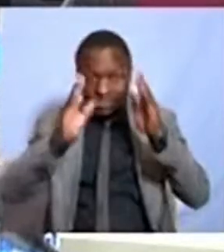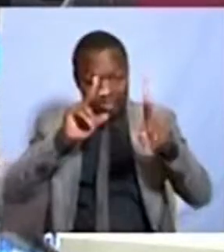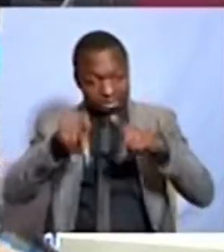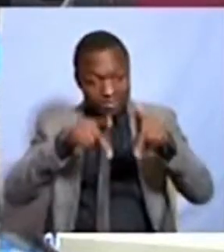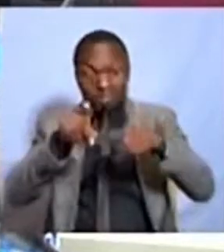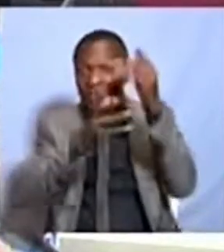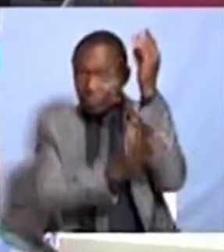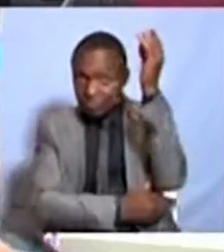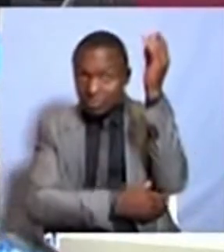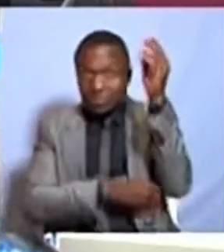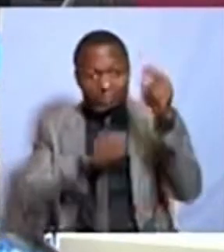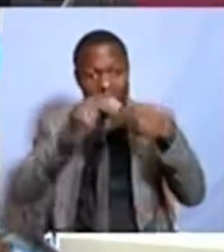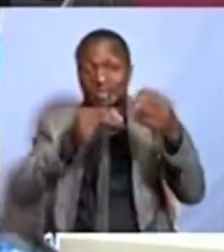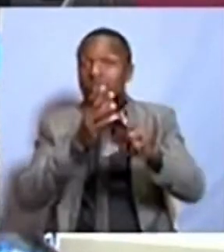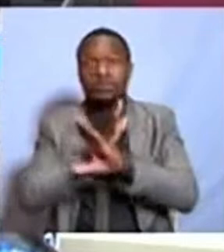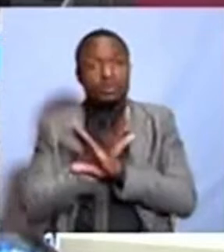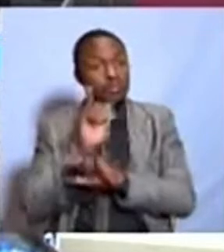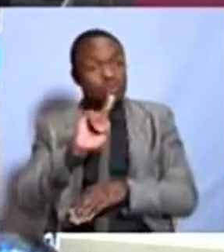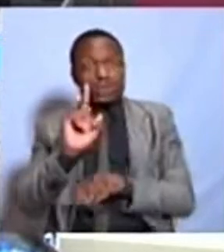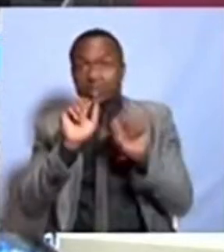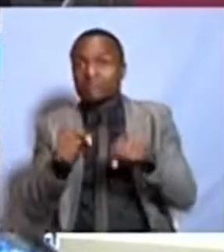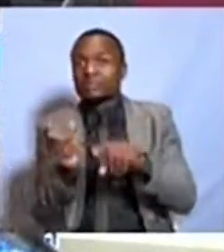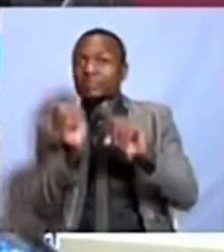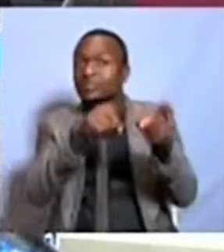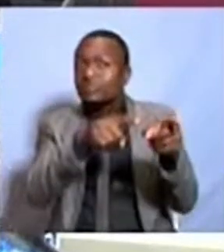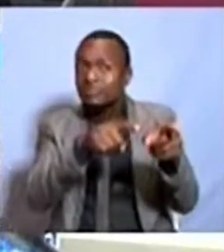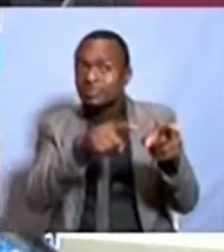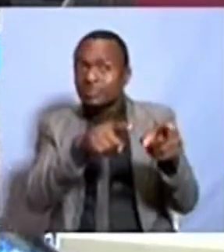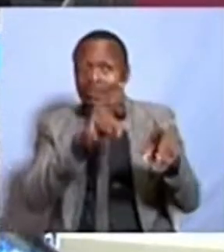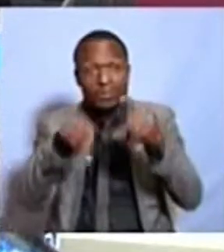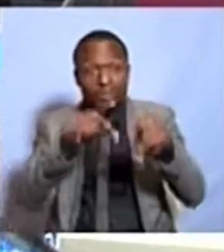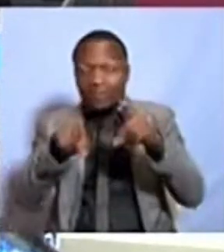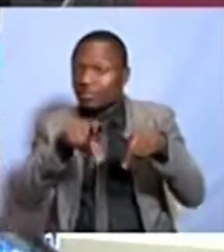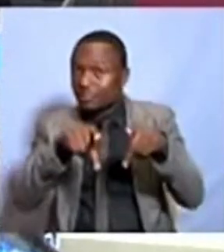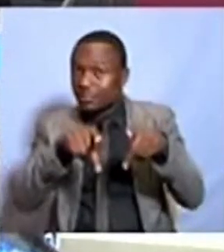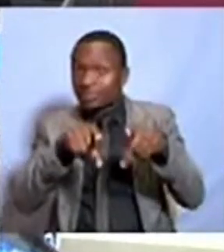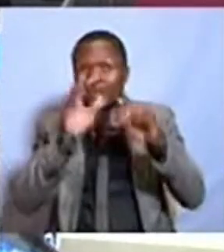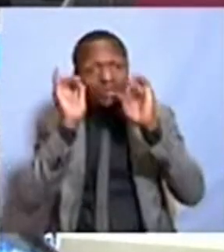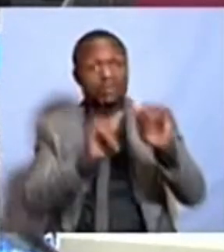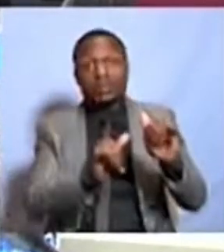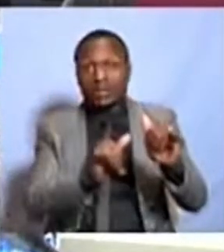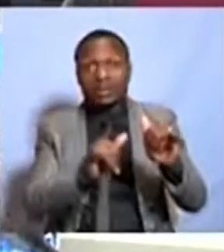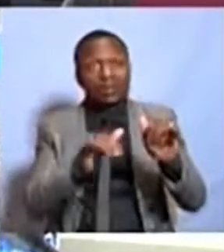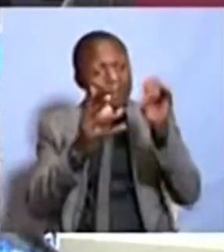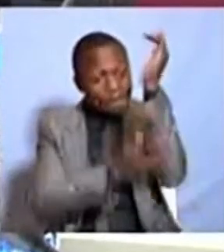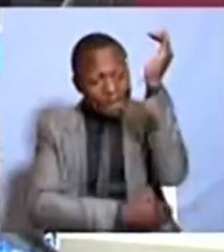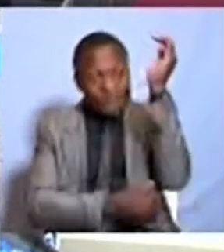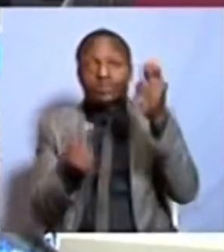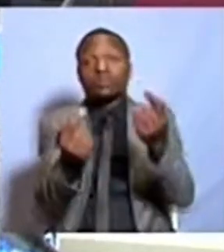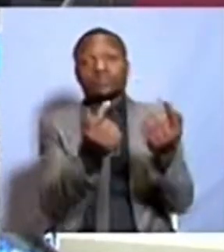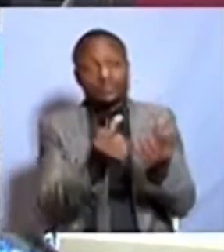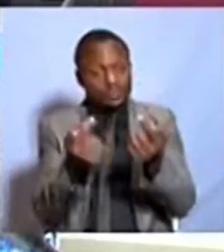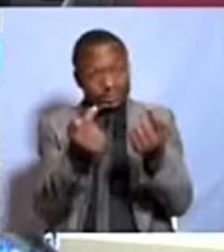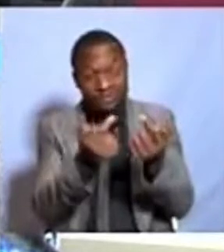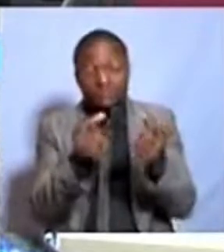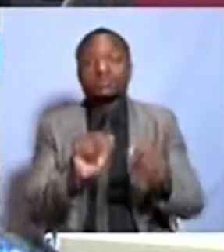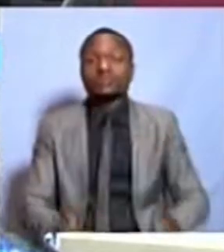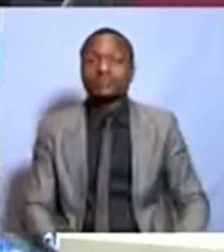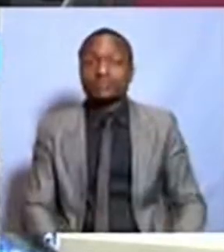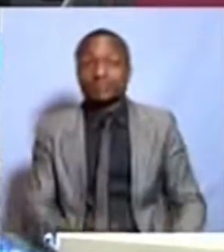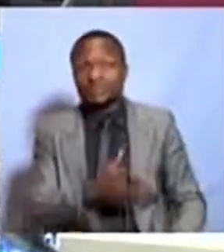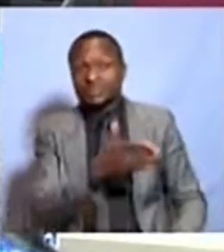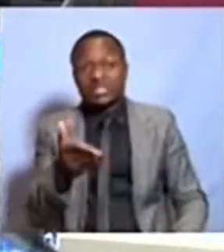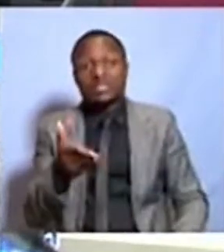because I mean, we are in Zambia. Where else will we go? Particularly for people that are living in the most vulnerable situations or the most